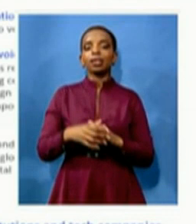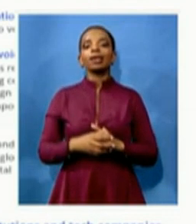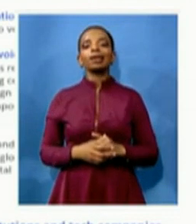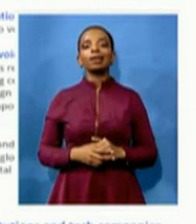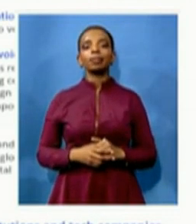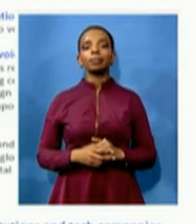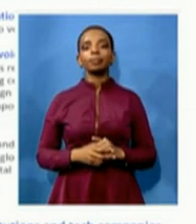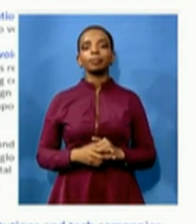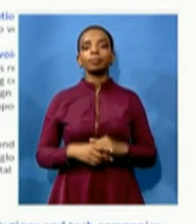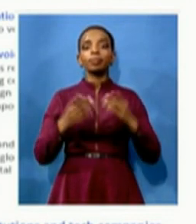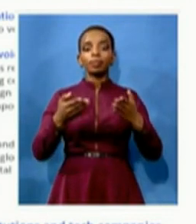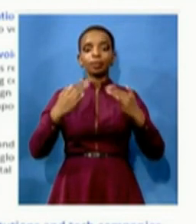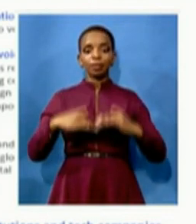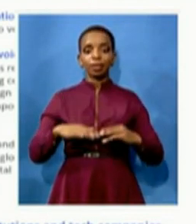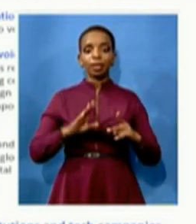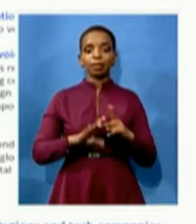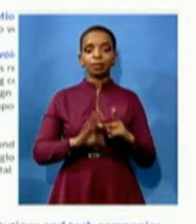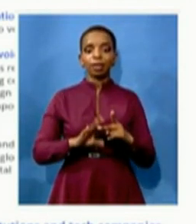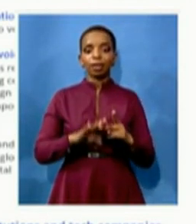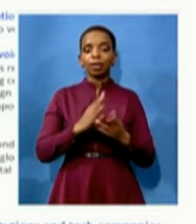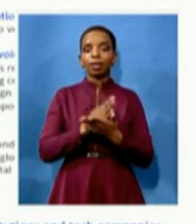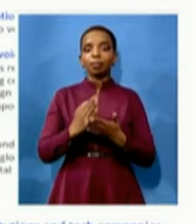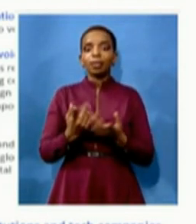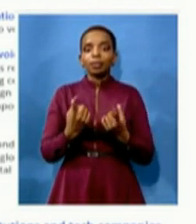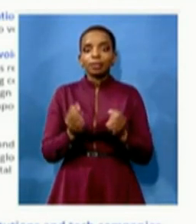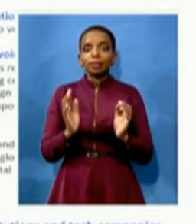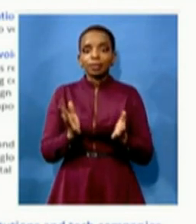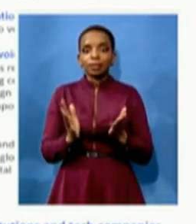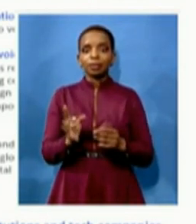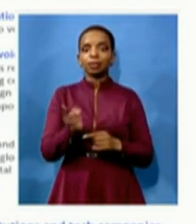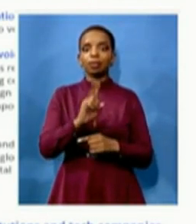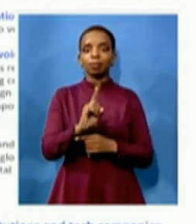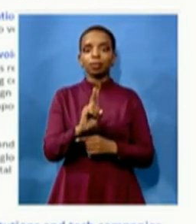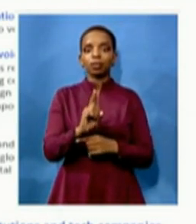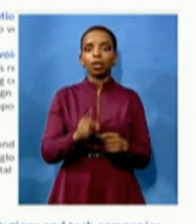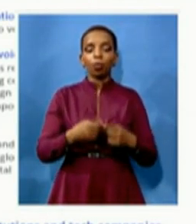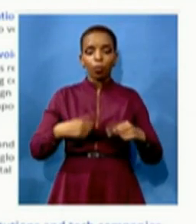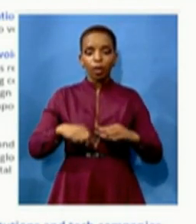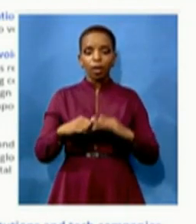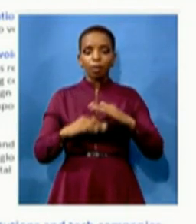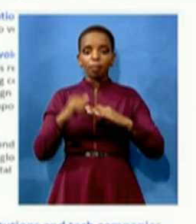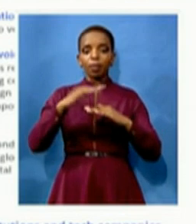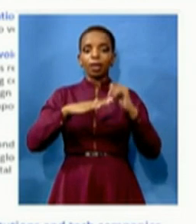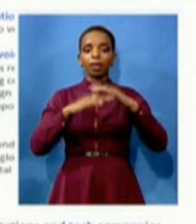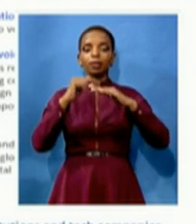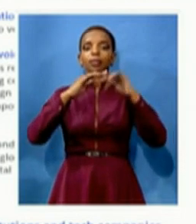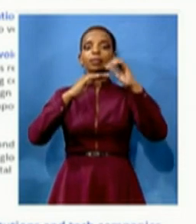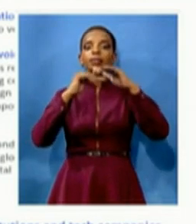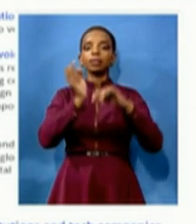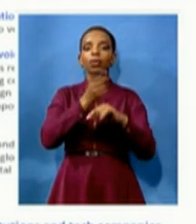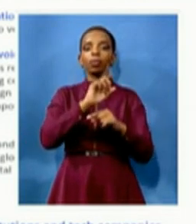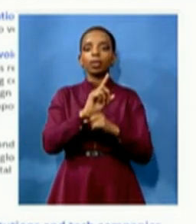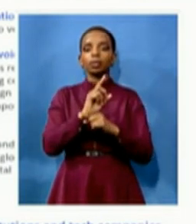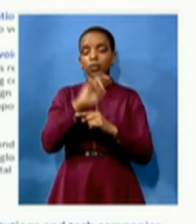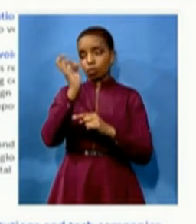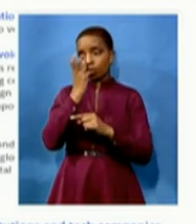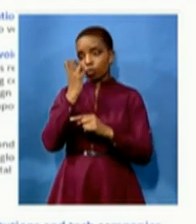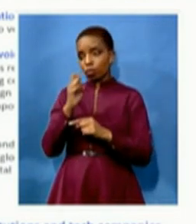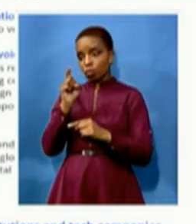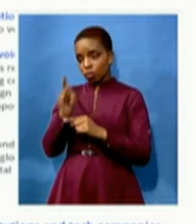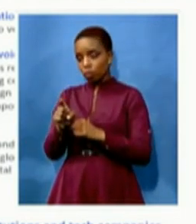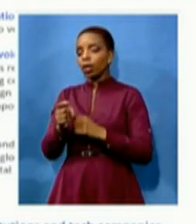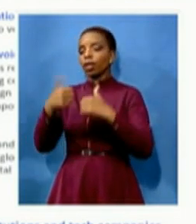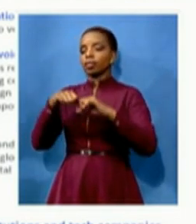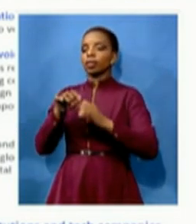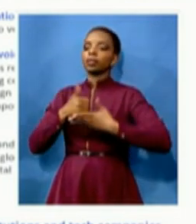done, aside from building this model, is we've built a track and trace solution that specifically targets the